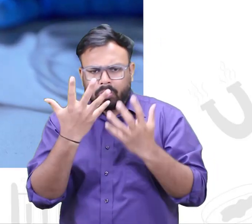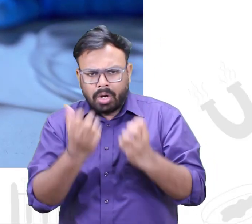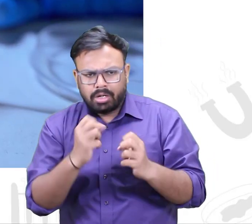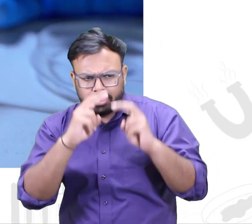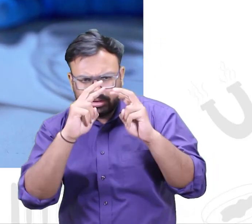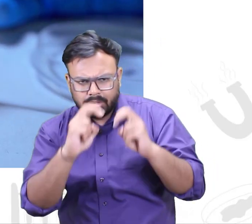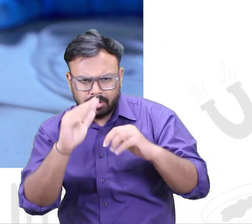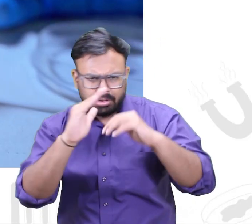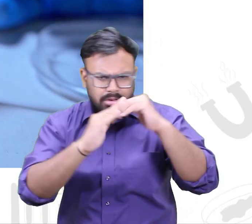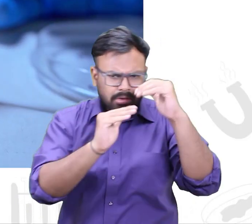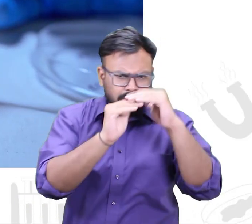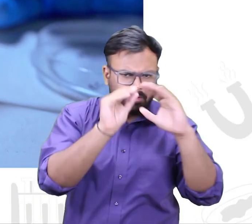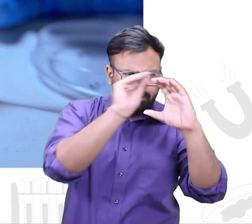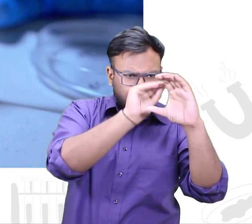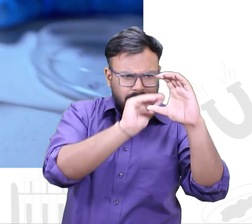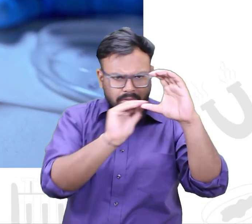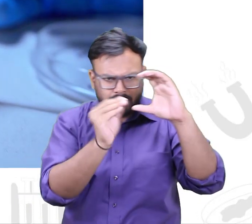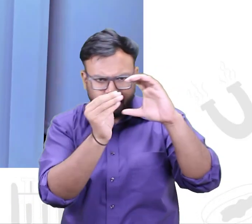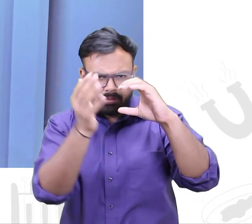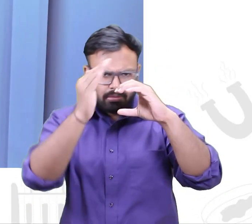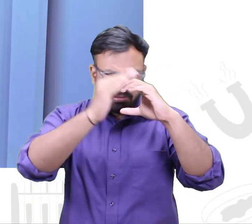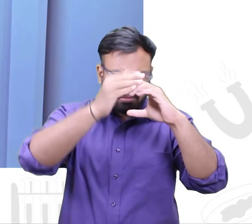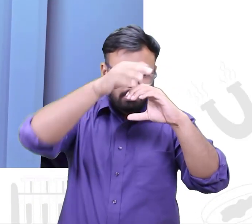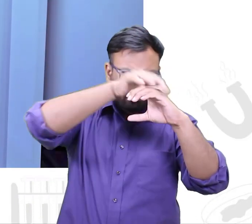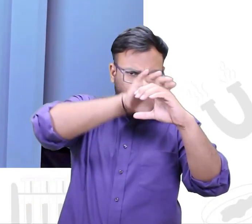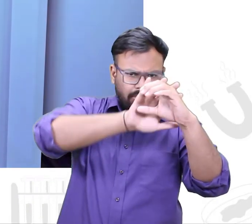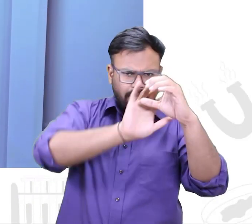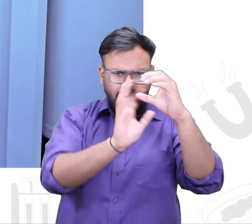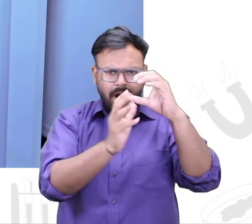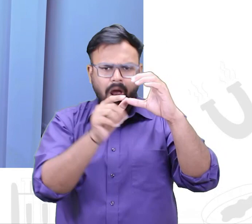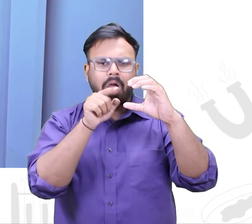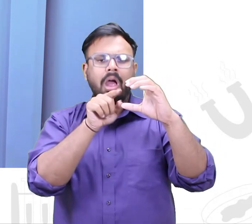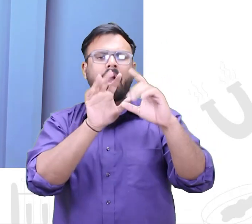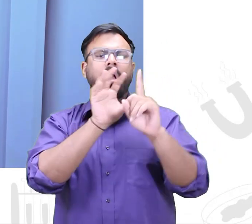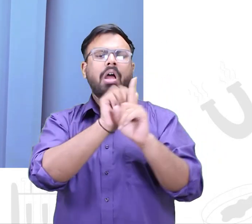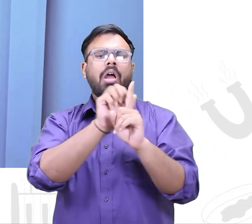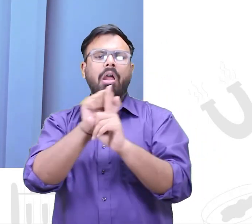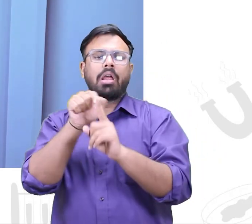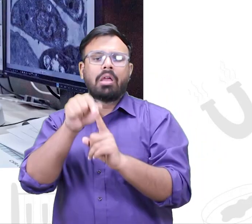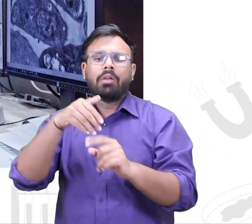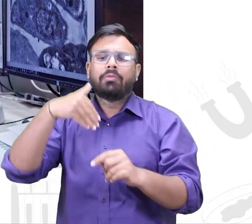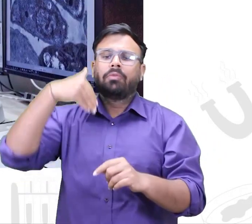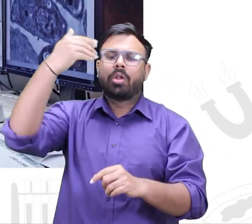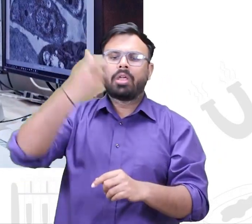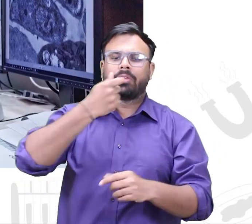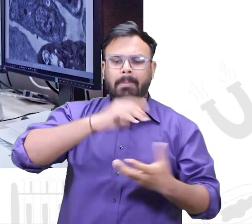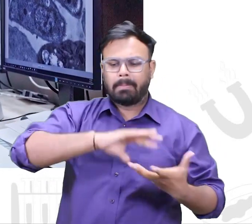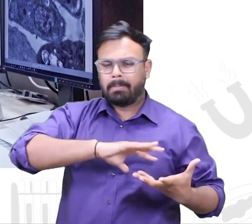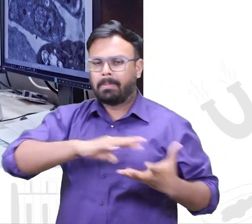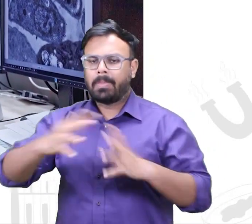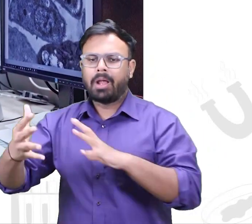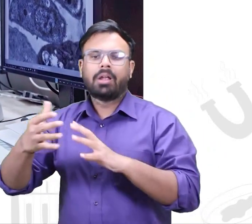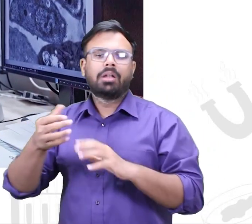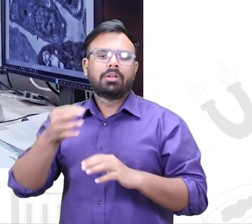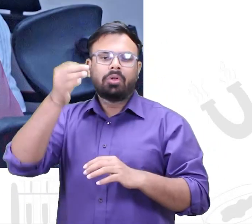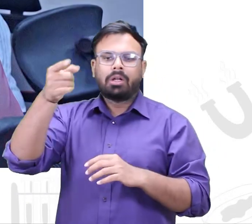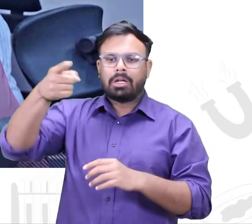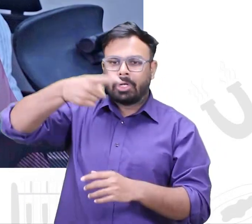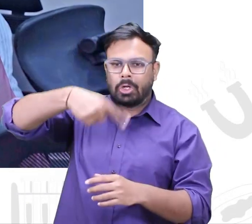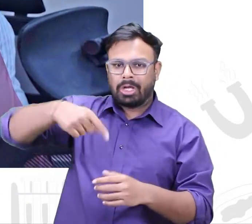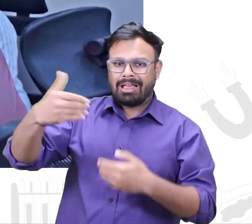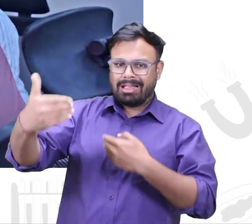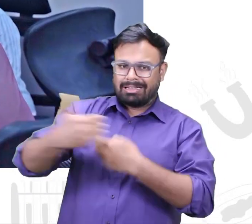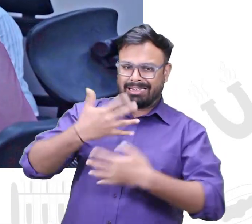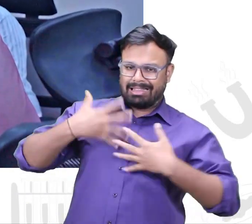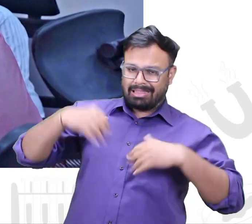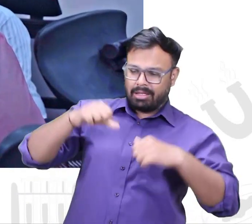of actin are essentially formed inside the cell, whereby we can then develop therapeutic molecules or drugs in future, which